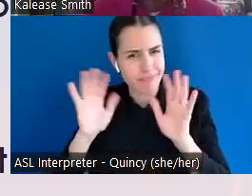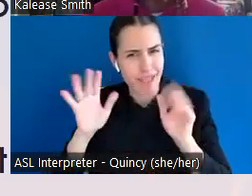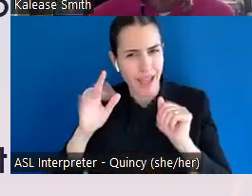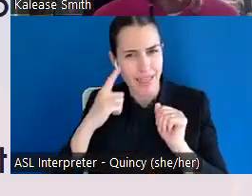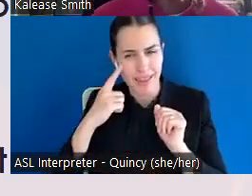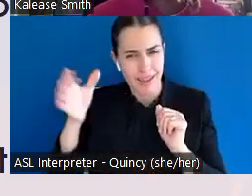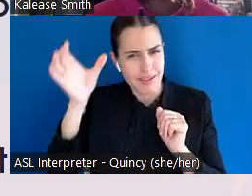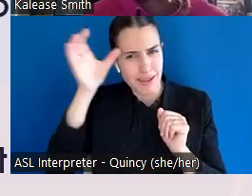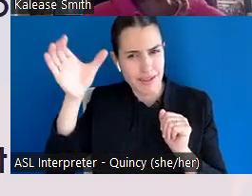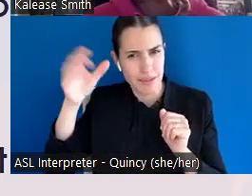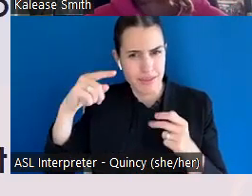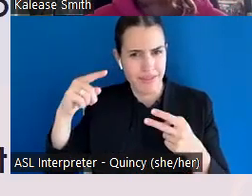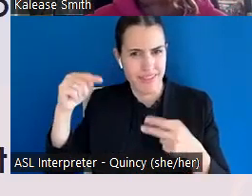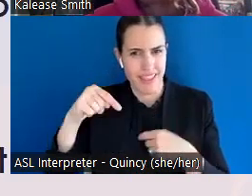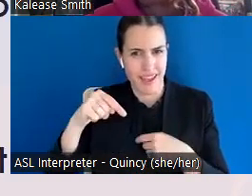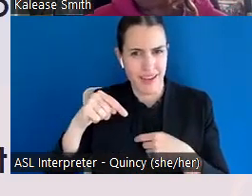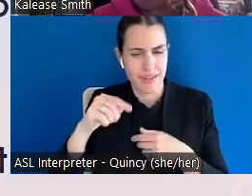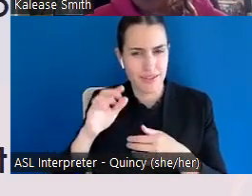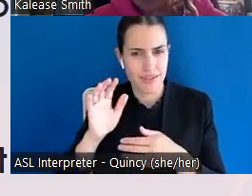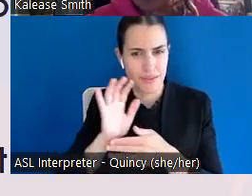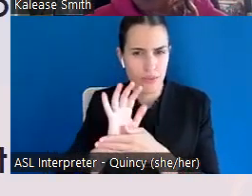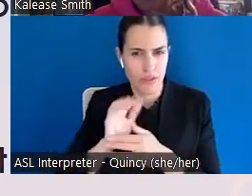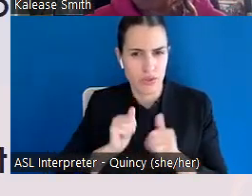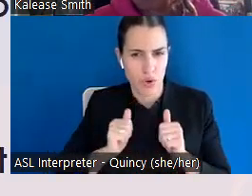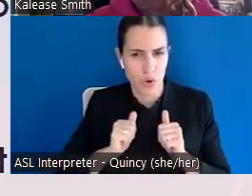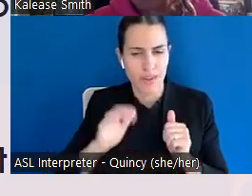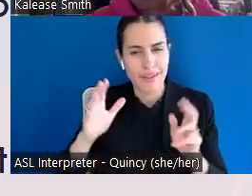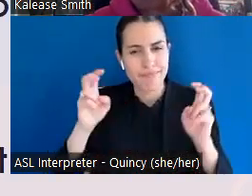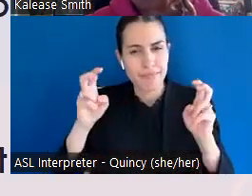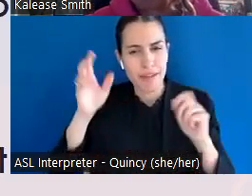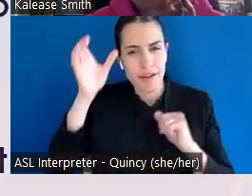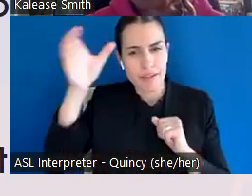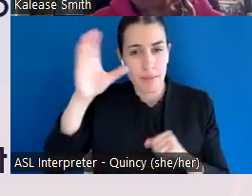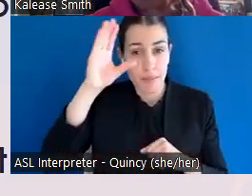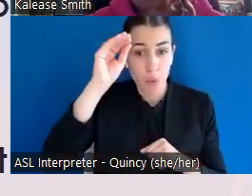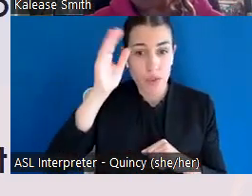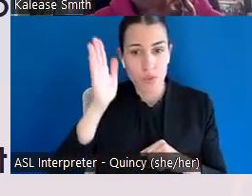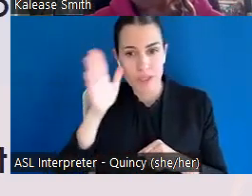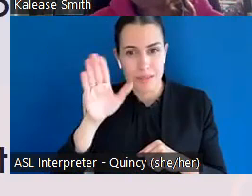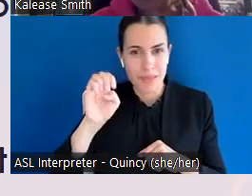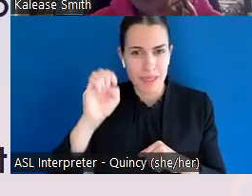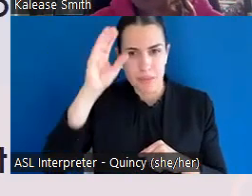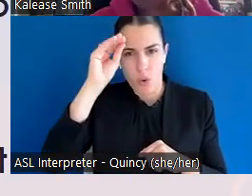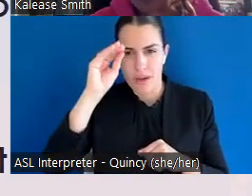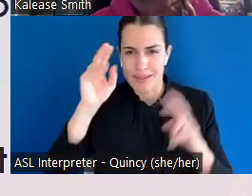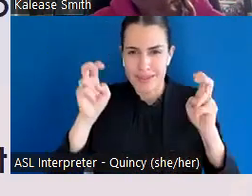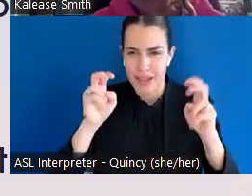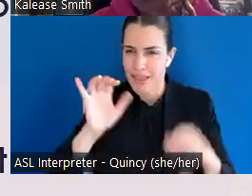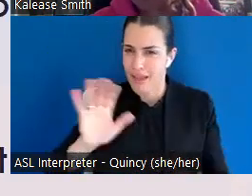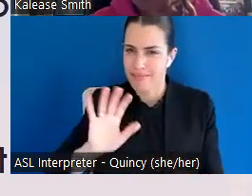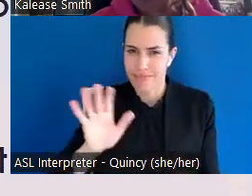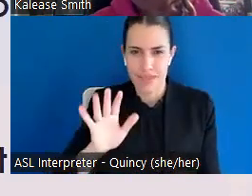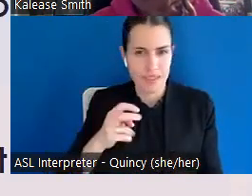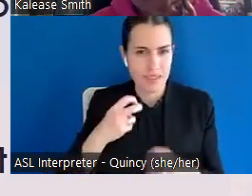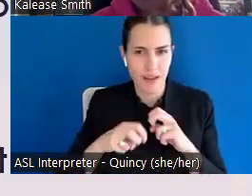of this, what Khalees had mentioned before, that boys will be boys. And I think this can be very harmful in terms of male survivors, and